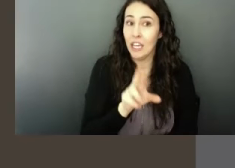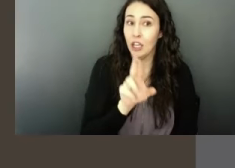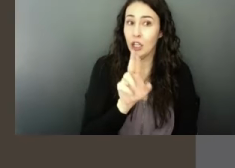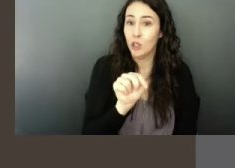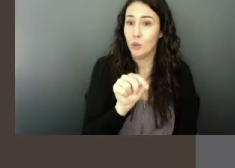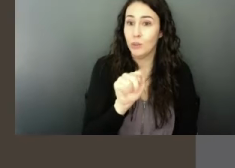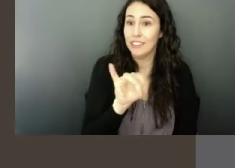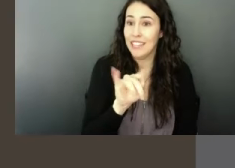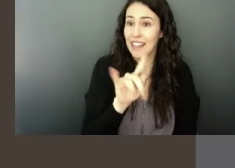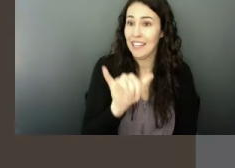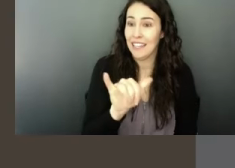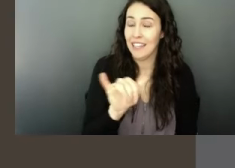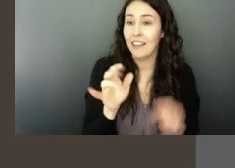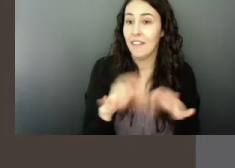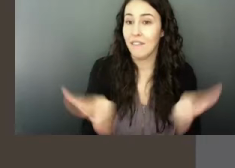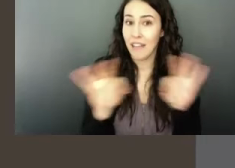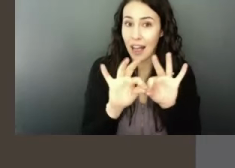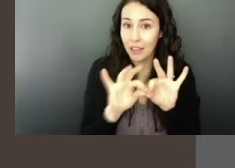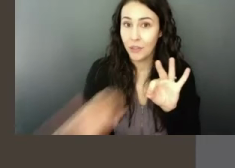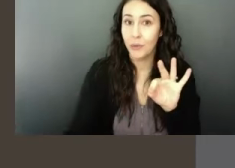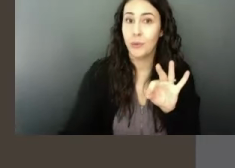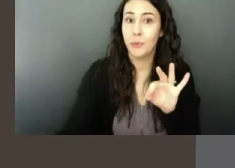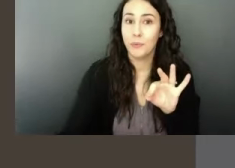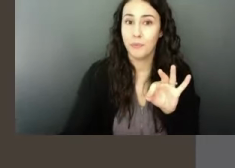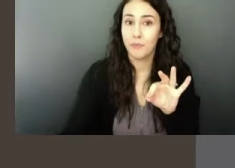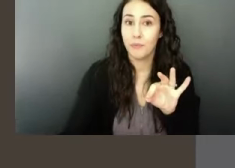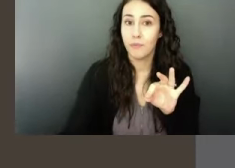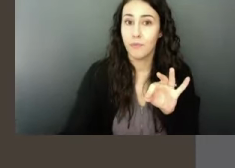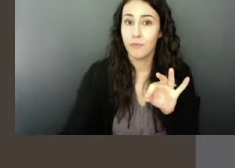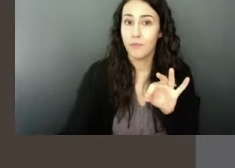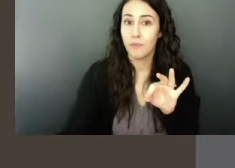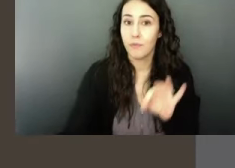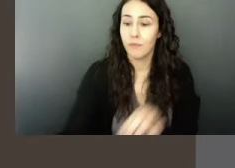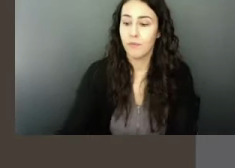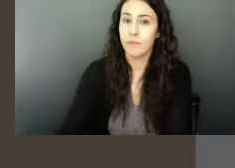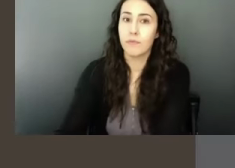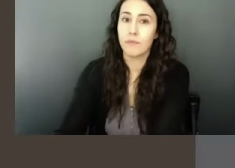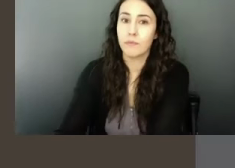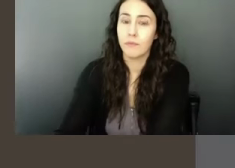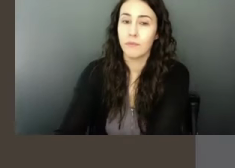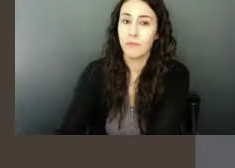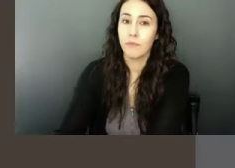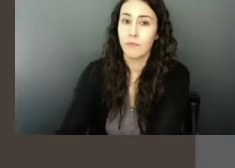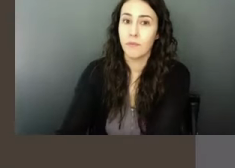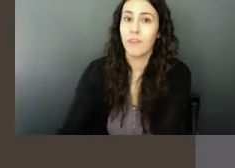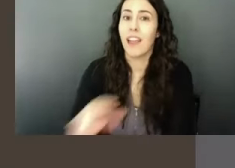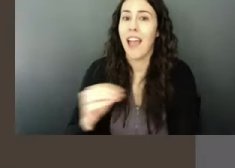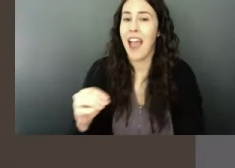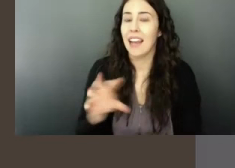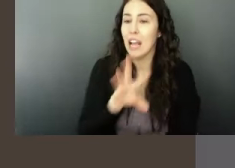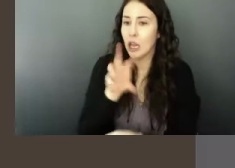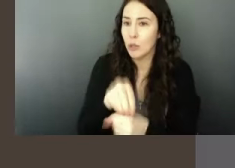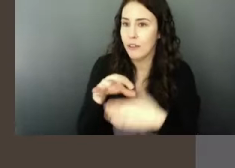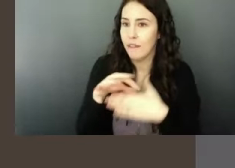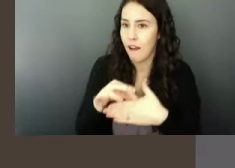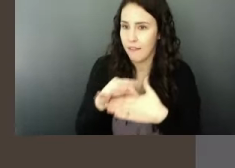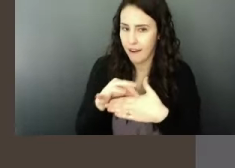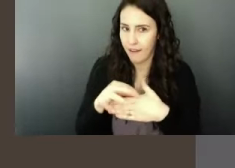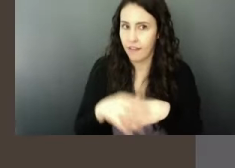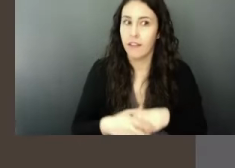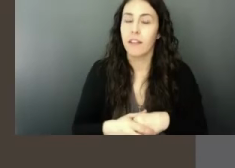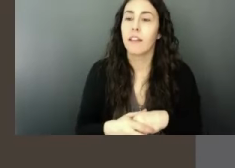And both of these were mentioned by Dr. Denise in the keynote this morning. In fact, Dr. Whitton and I were just talking about